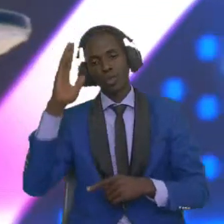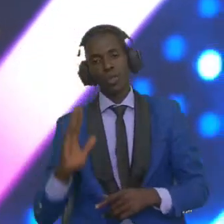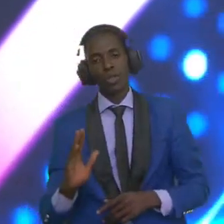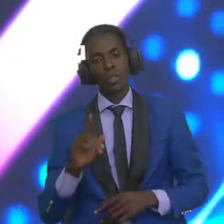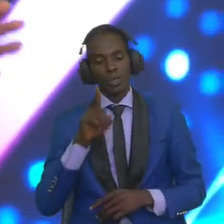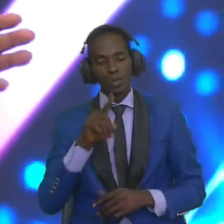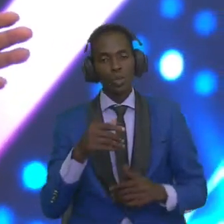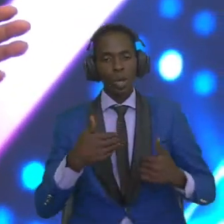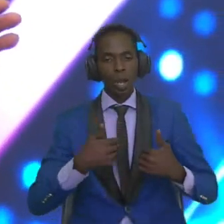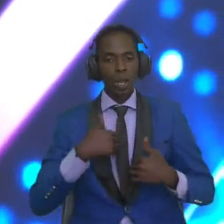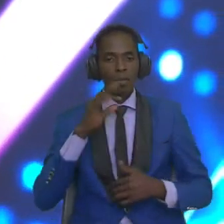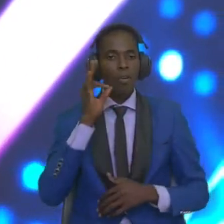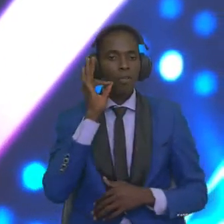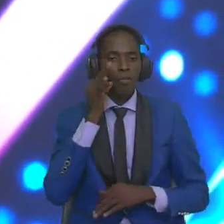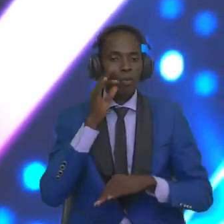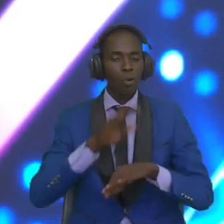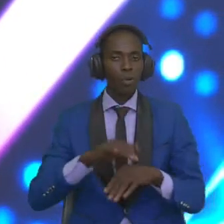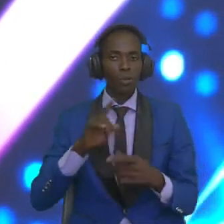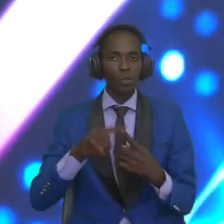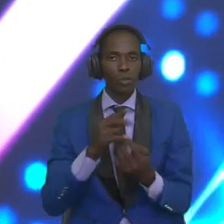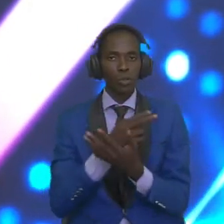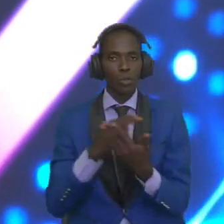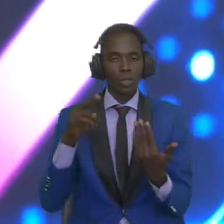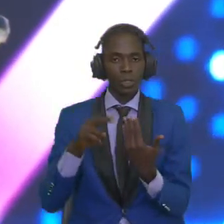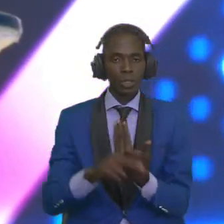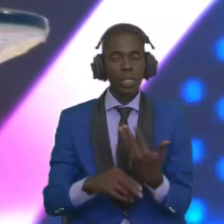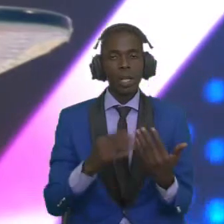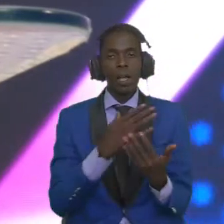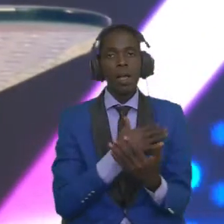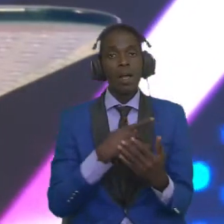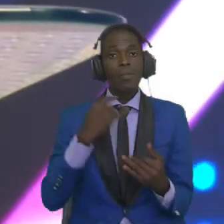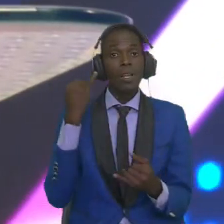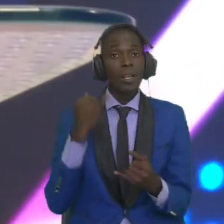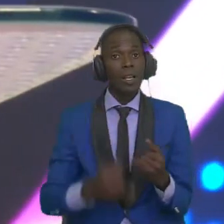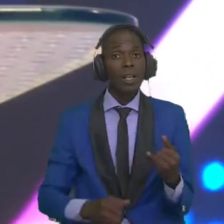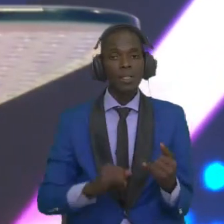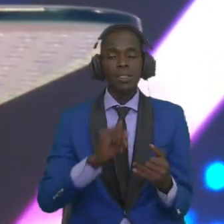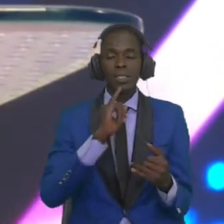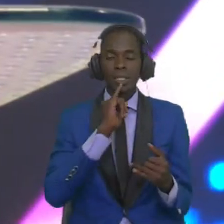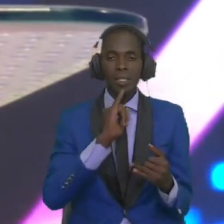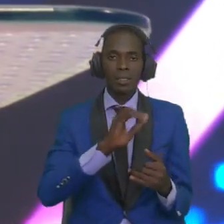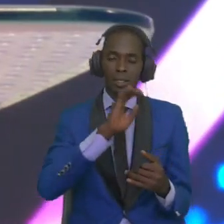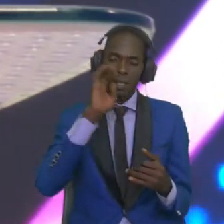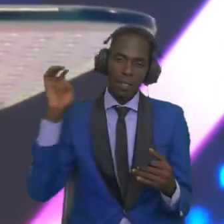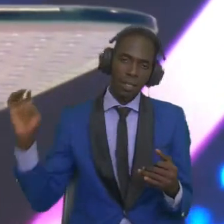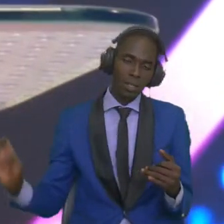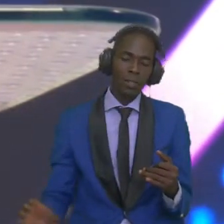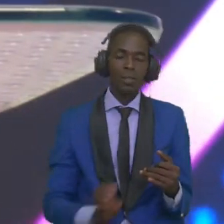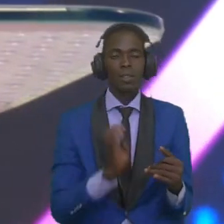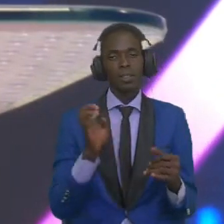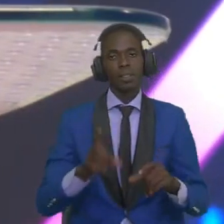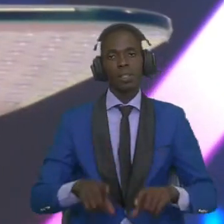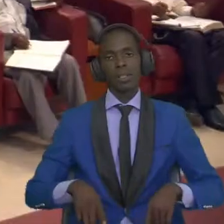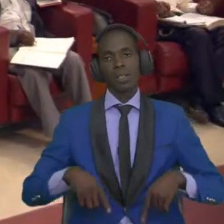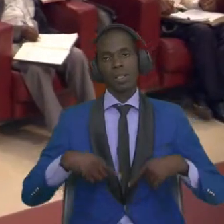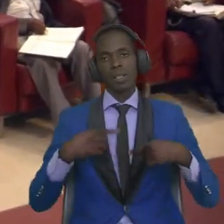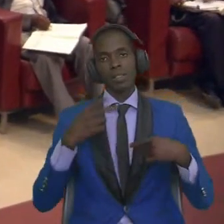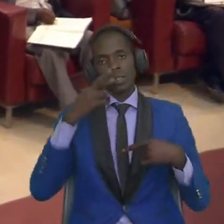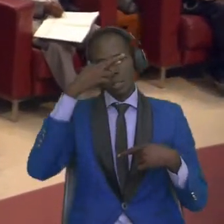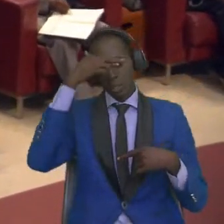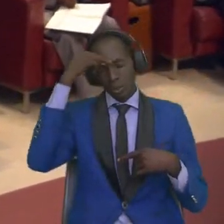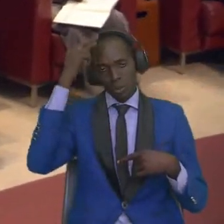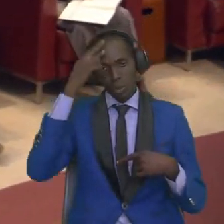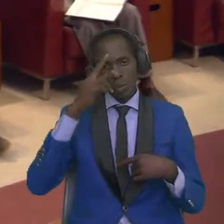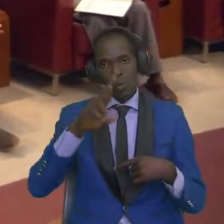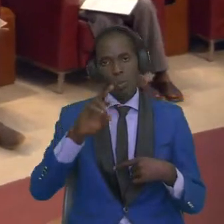fruit unto holiness and the end everlasting life. Look at Romans chapter 8, reading